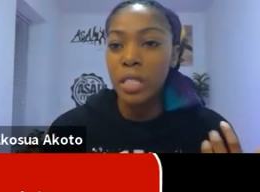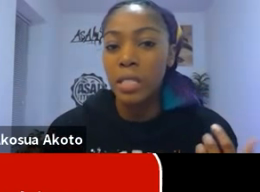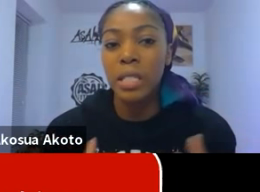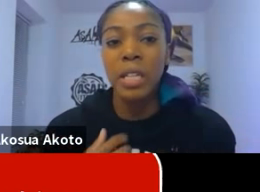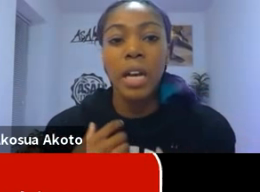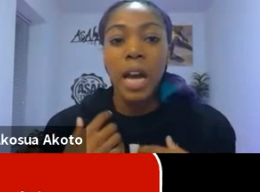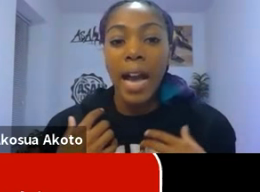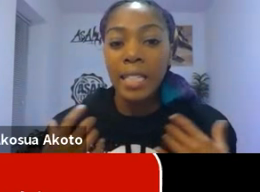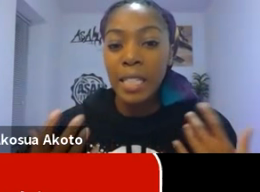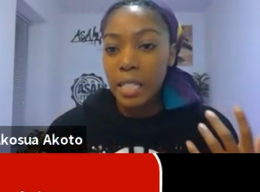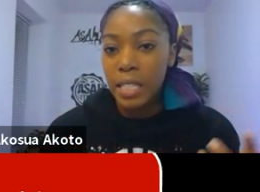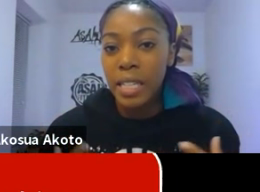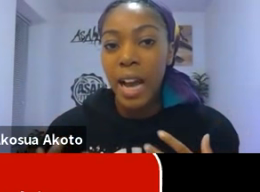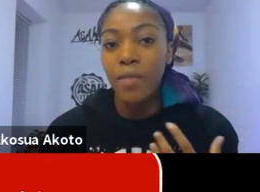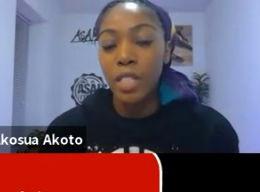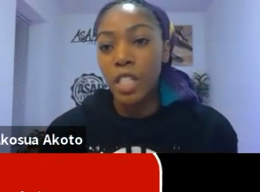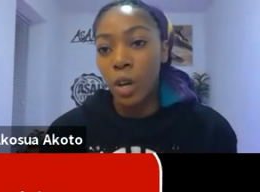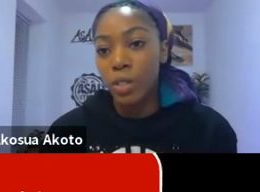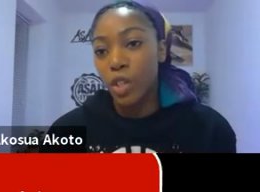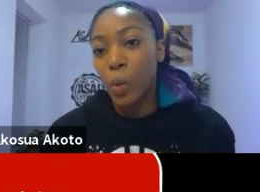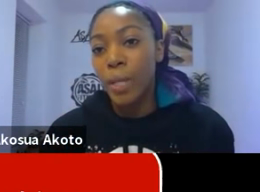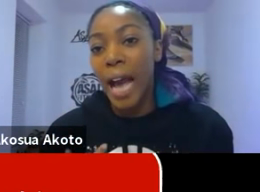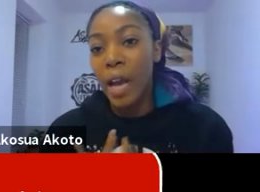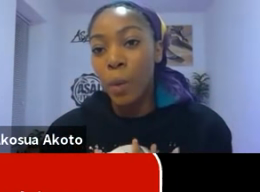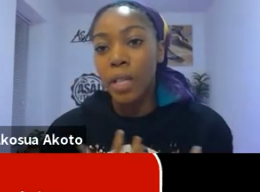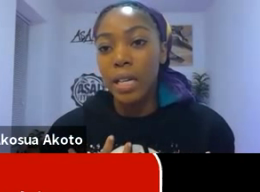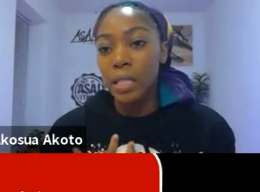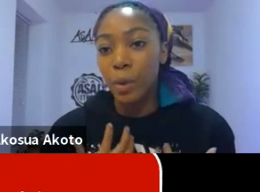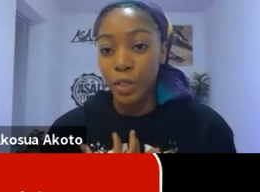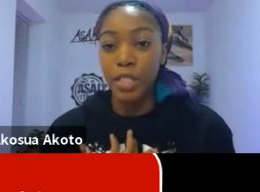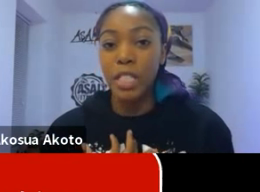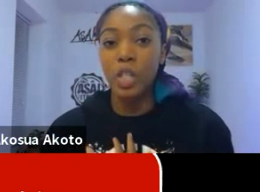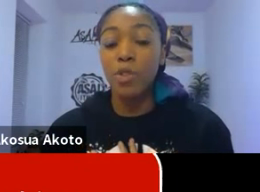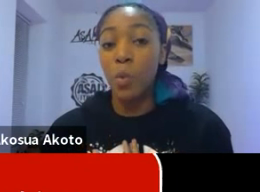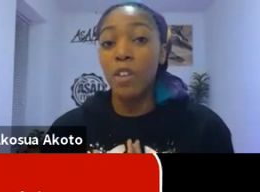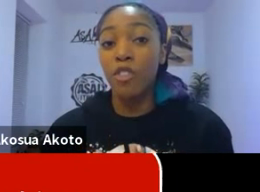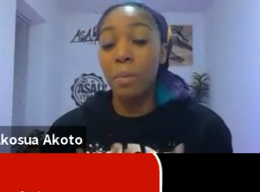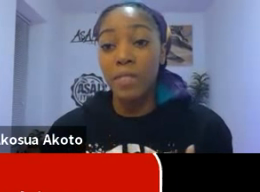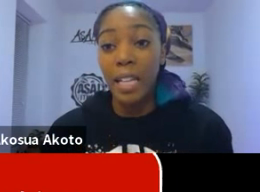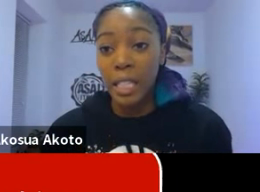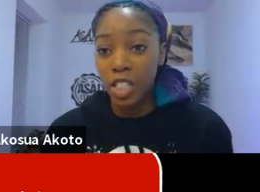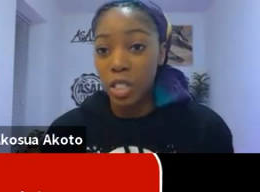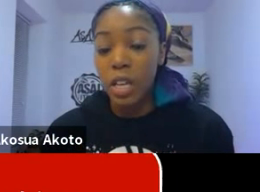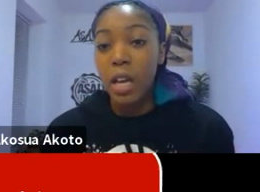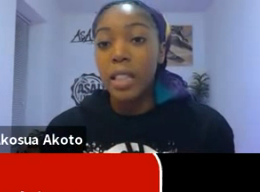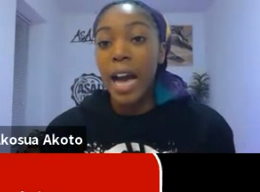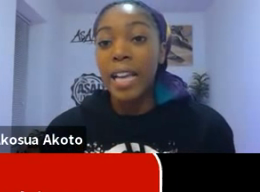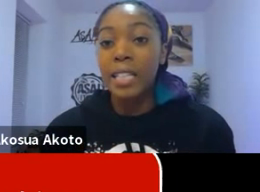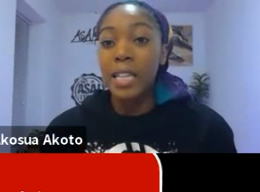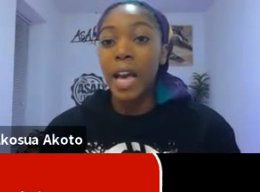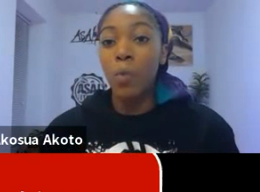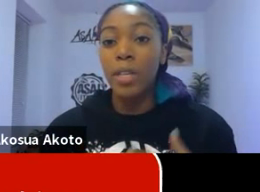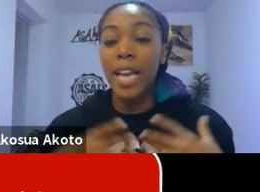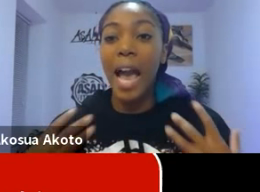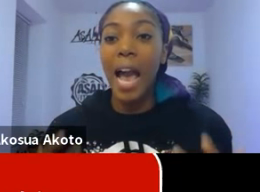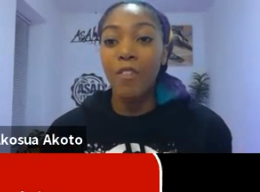authentication or authenticity, identity, and obviously culture. What I want us personally to move away from is validation. The